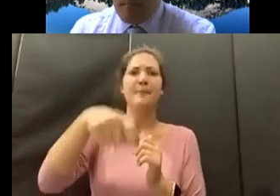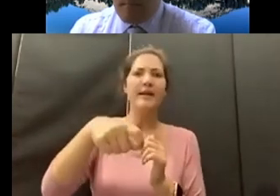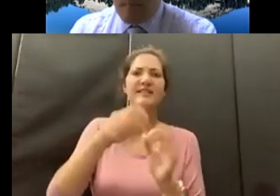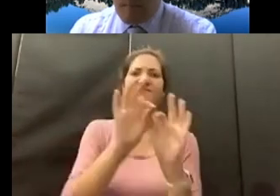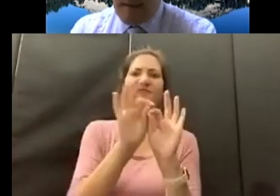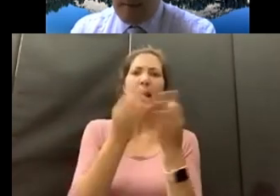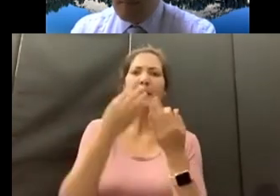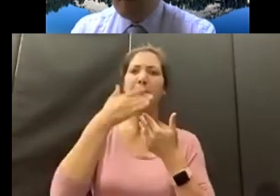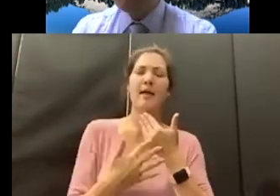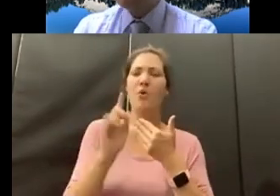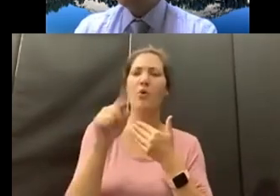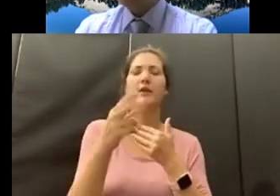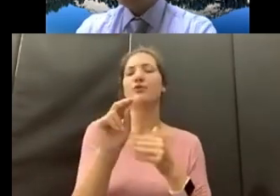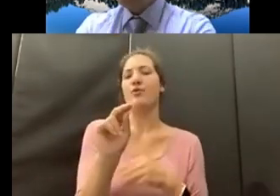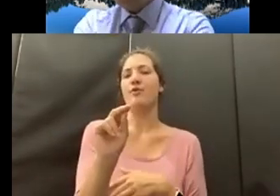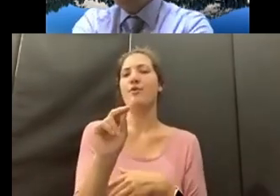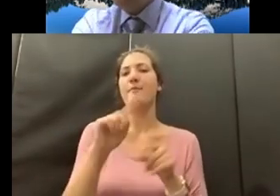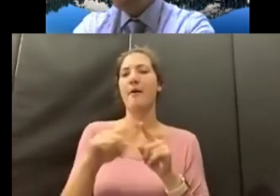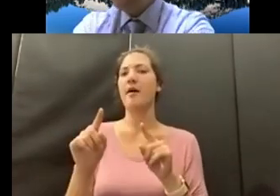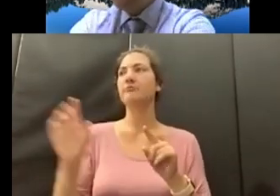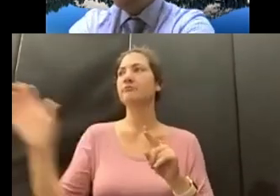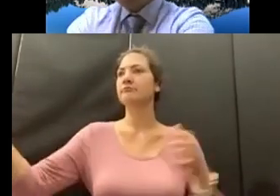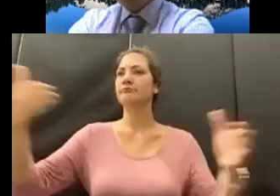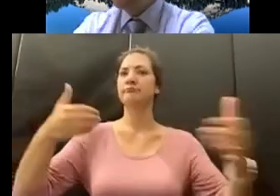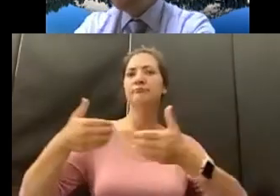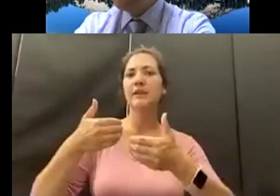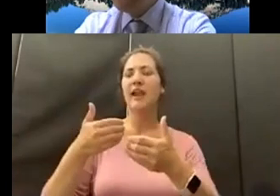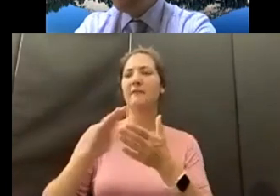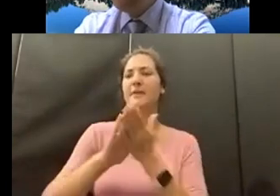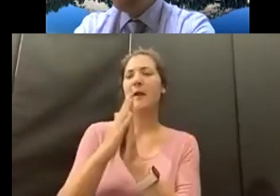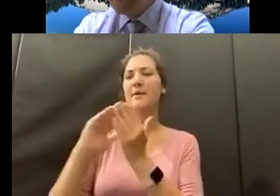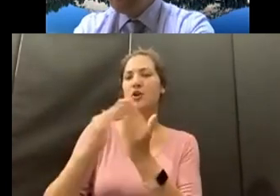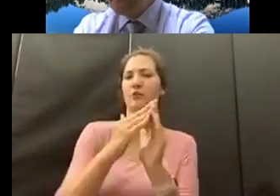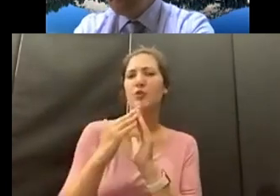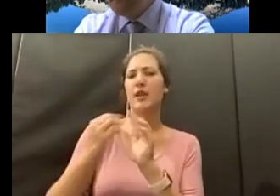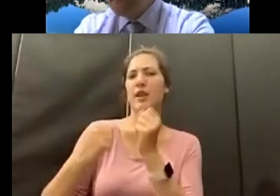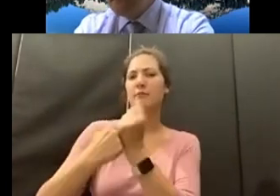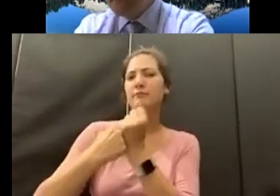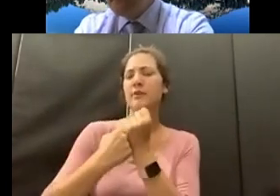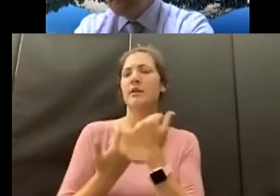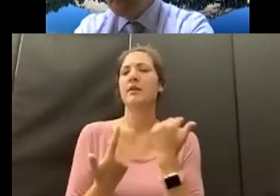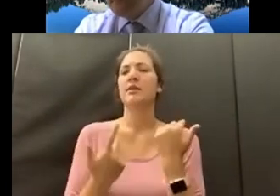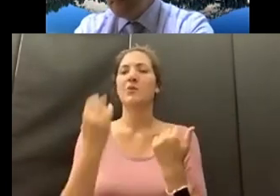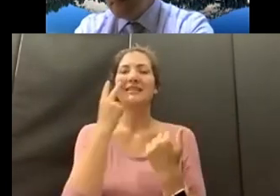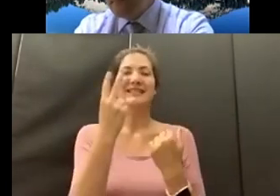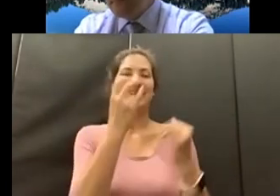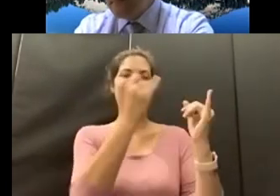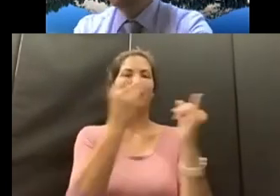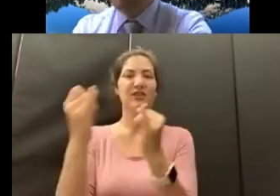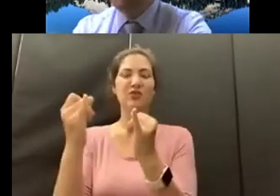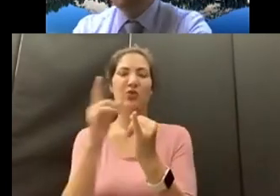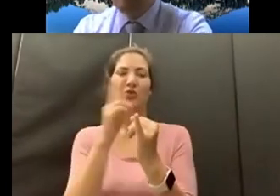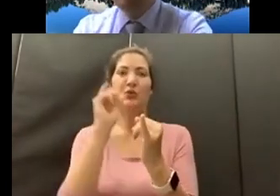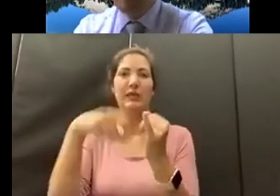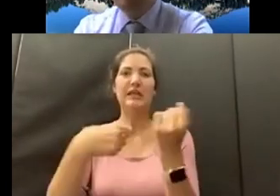are linking together seniors or individuals with disabilities who need some assistance, and college students who need